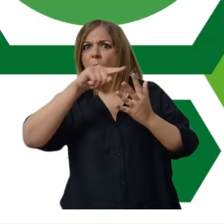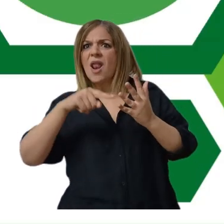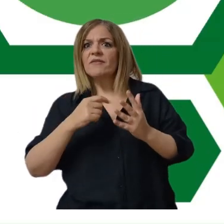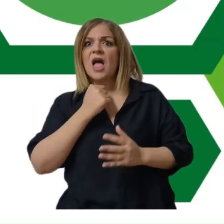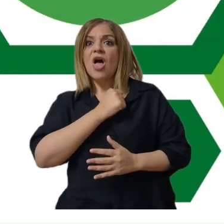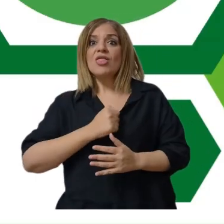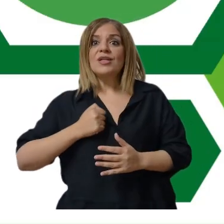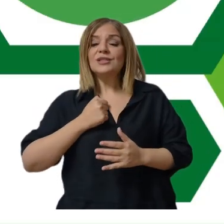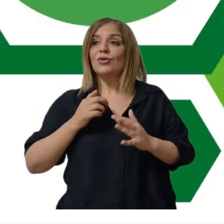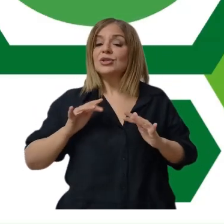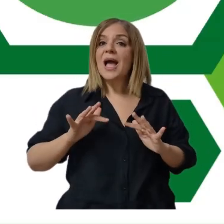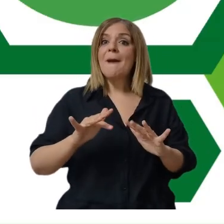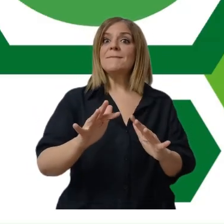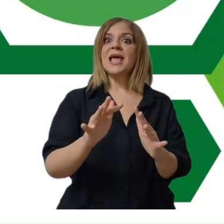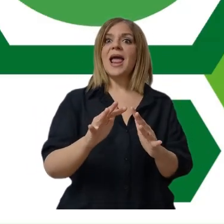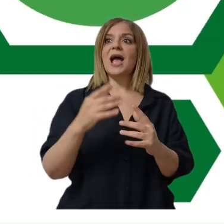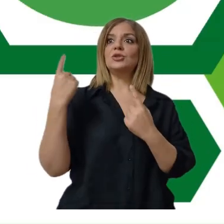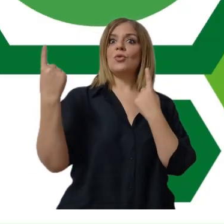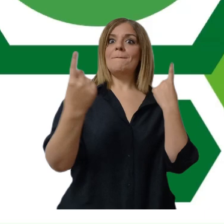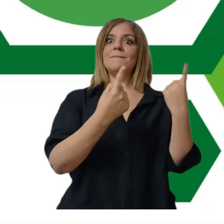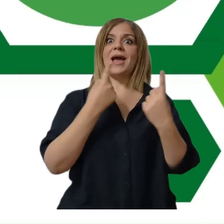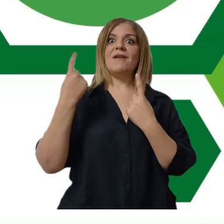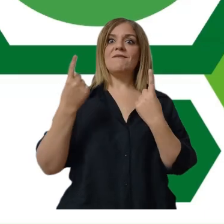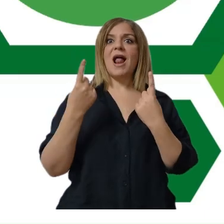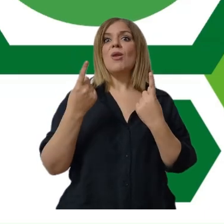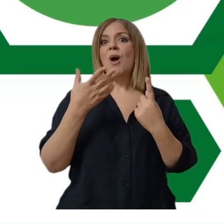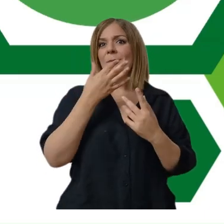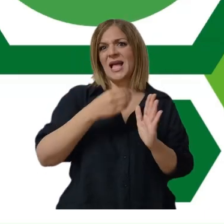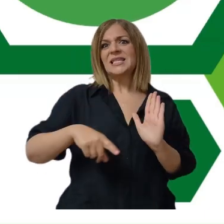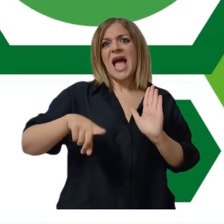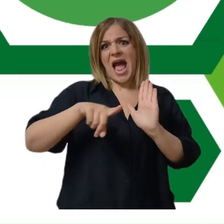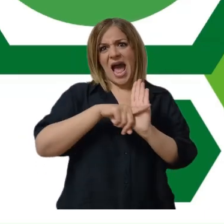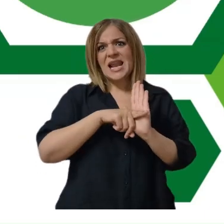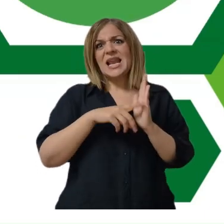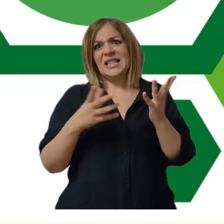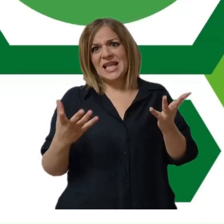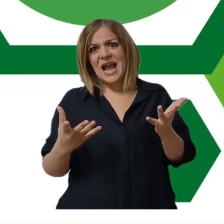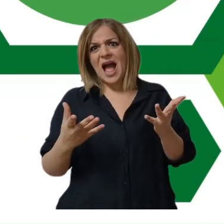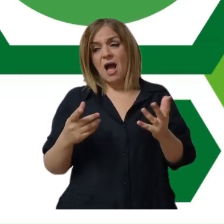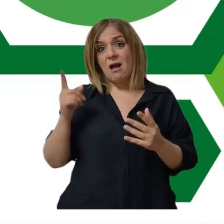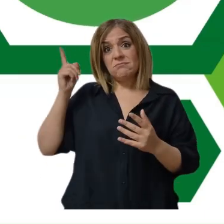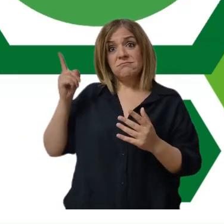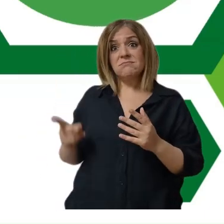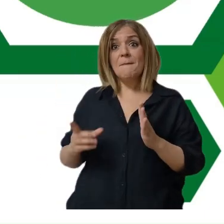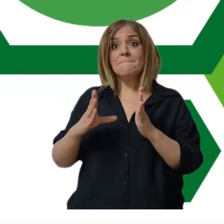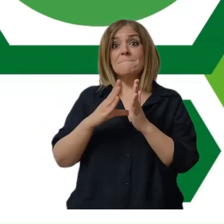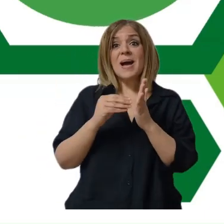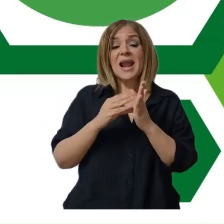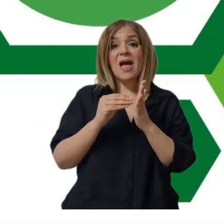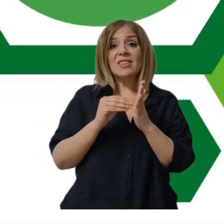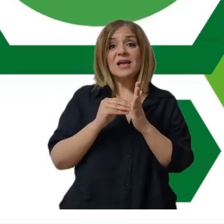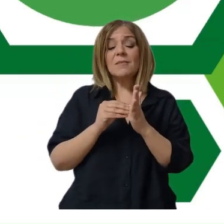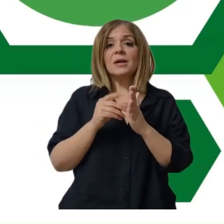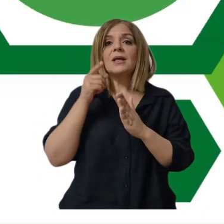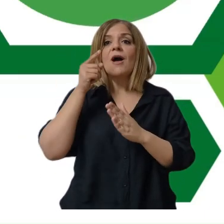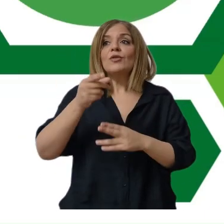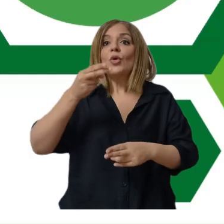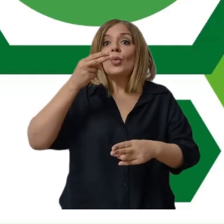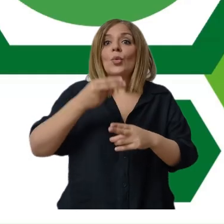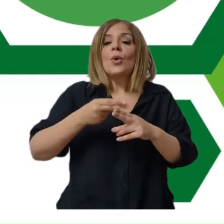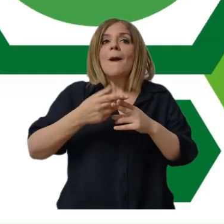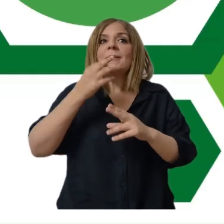unfortunately affecting our environment badly. All of these examples are some